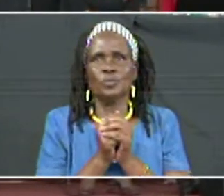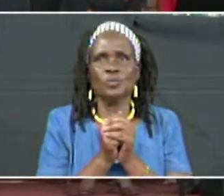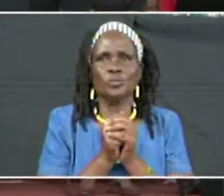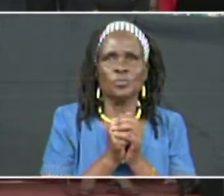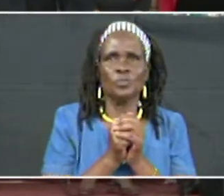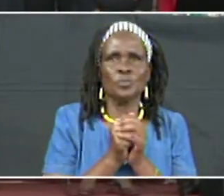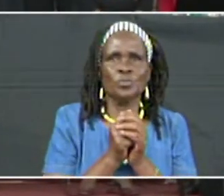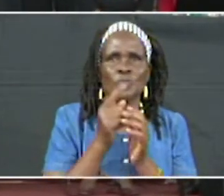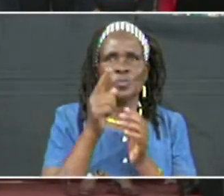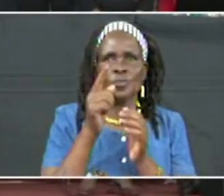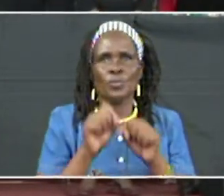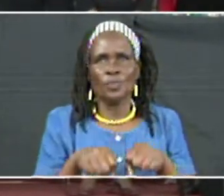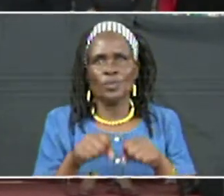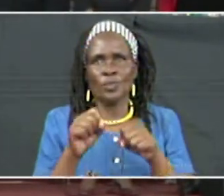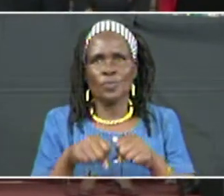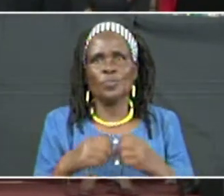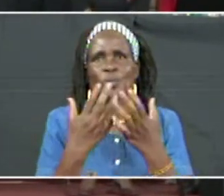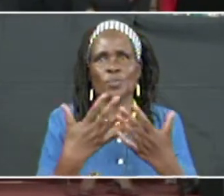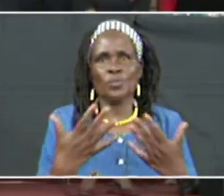Waweza mambo